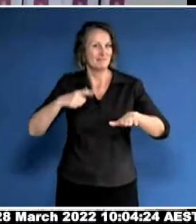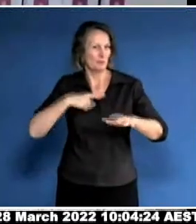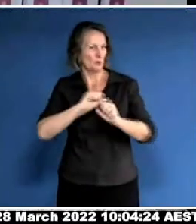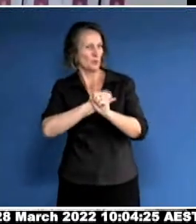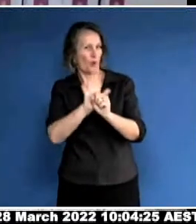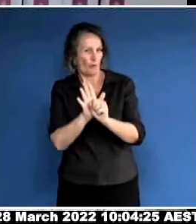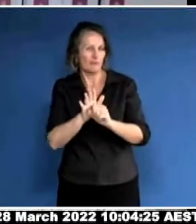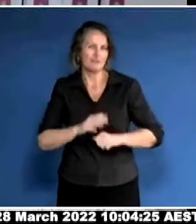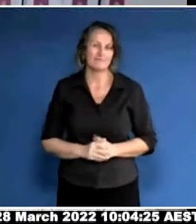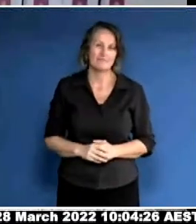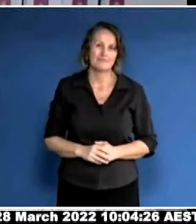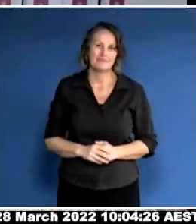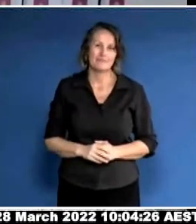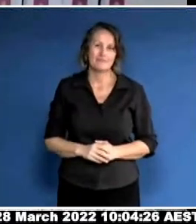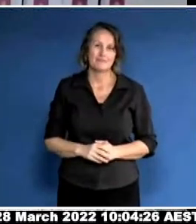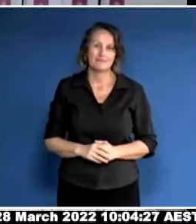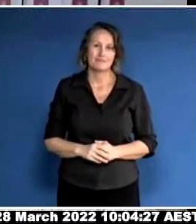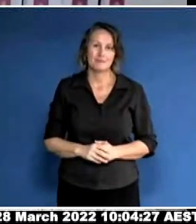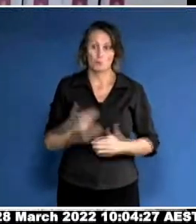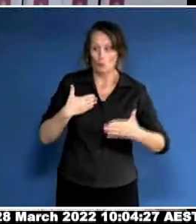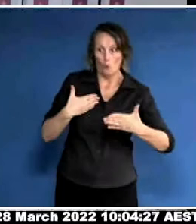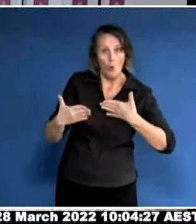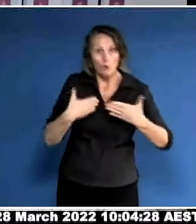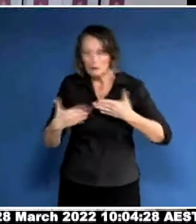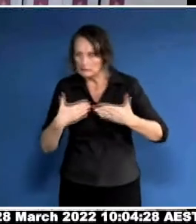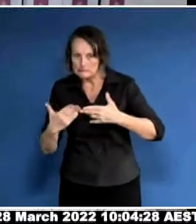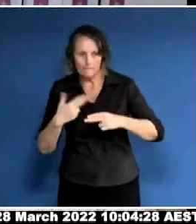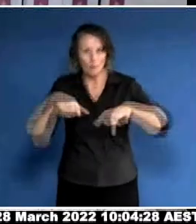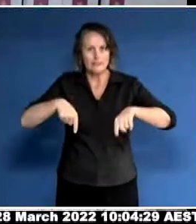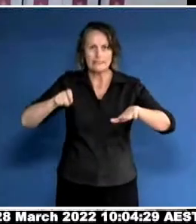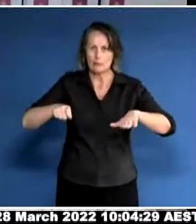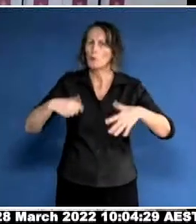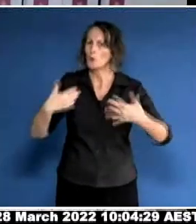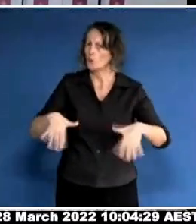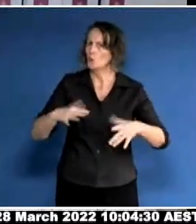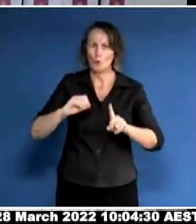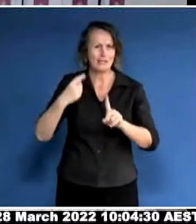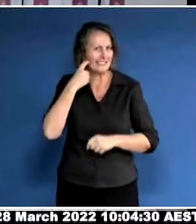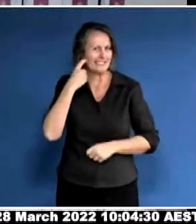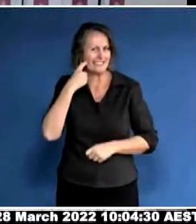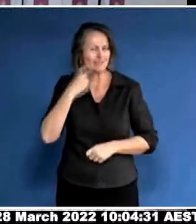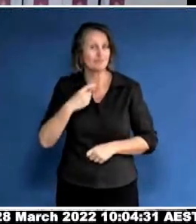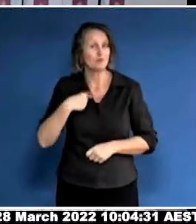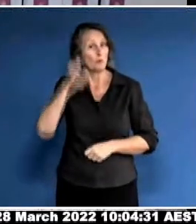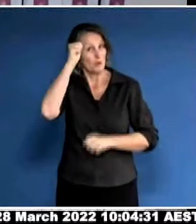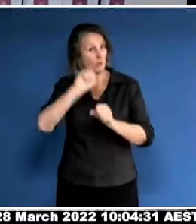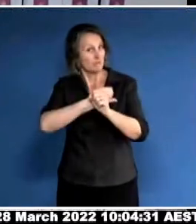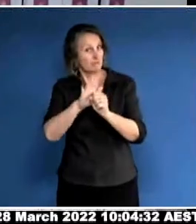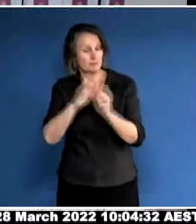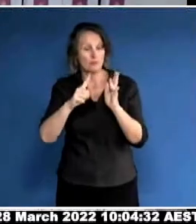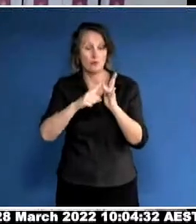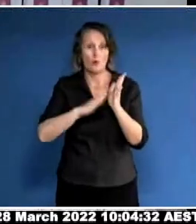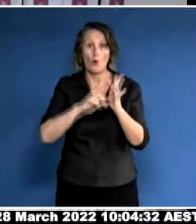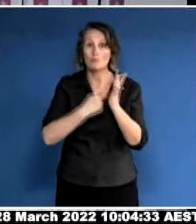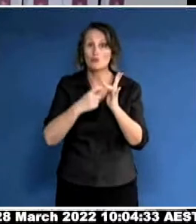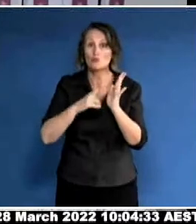the hearing proved to be even more challenging than usual. The Omicron variant has made its presence felt, and some members of